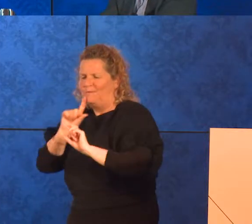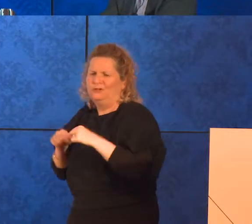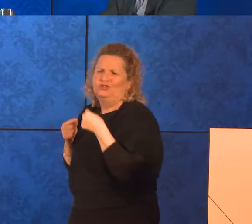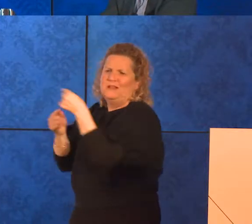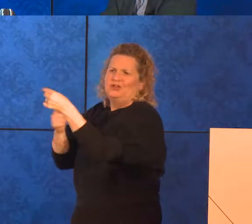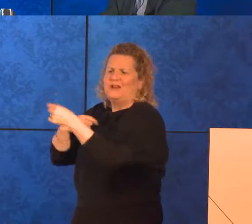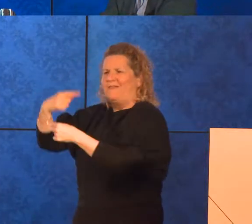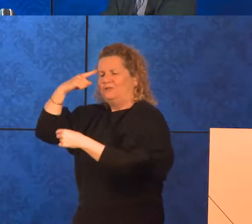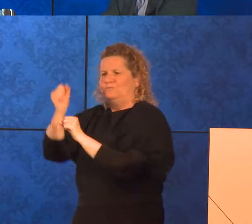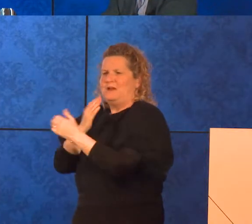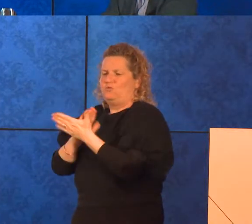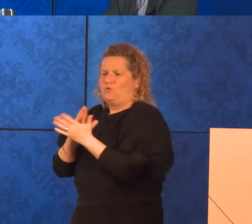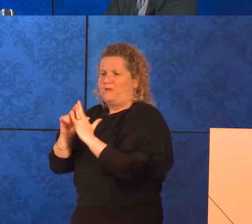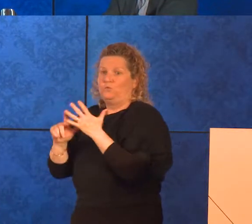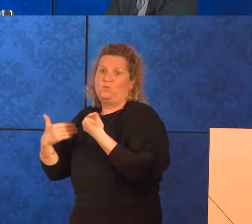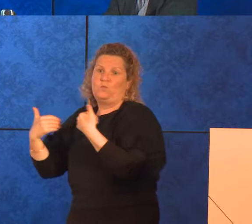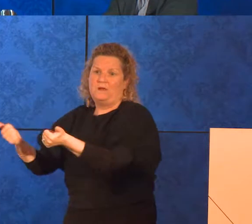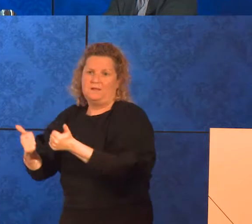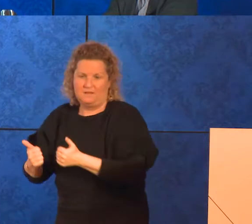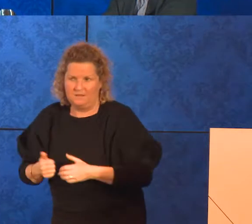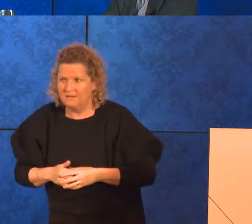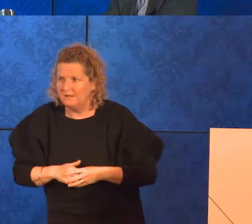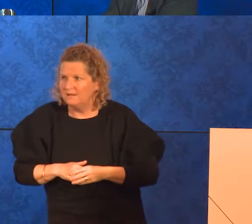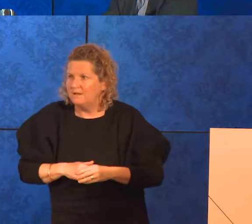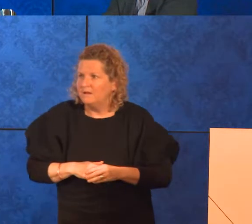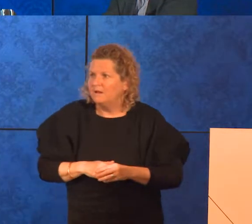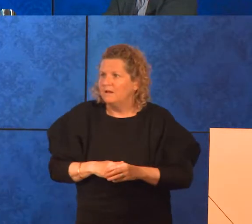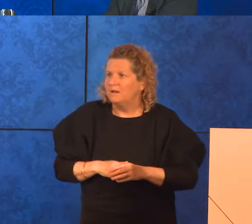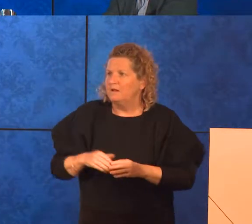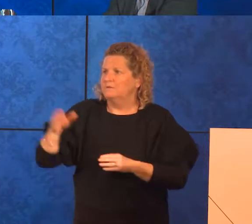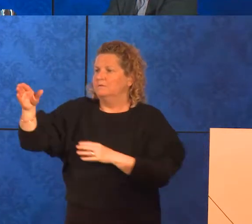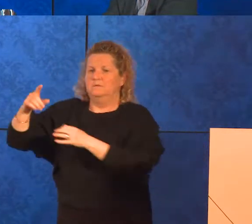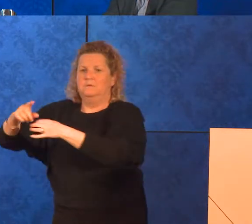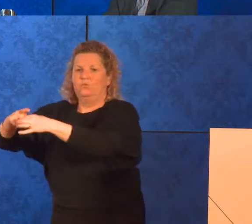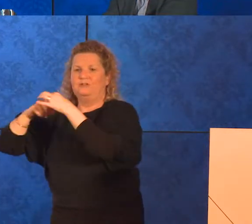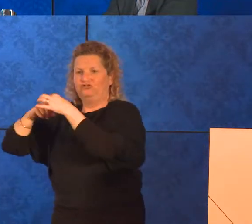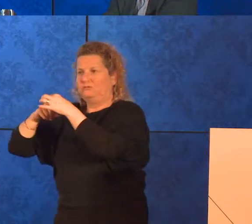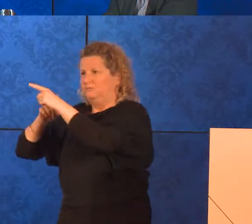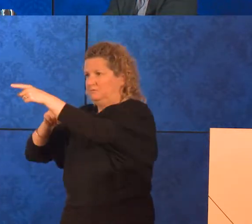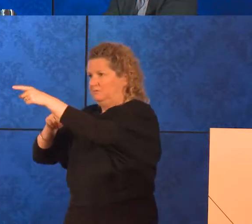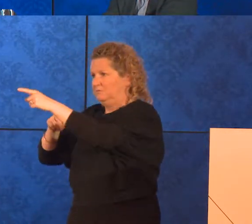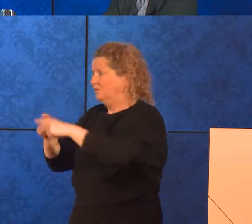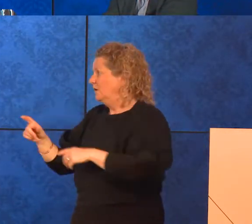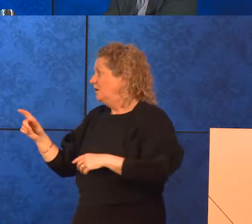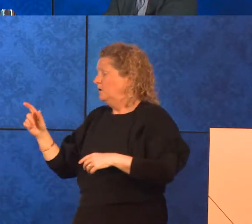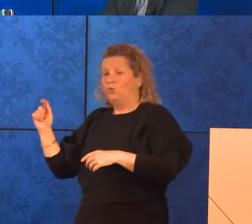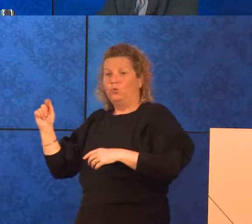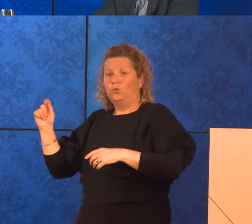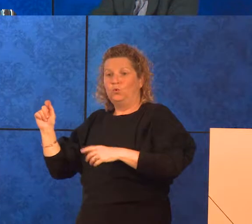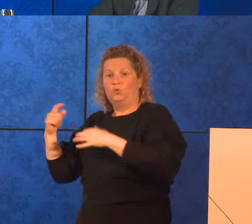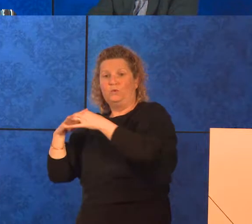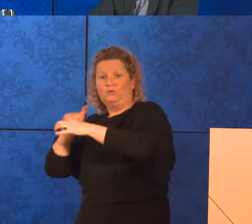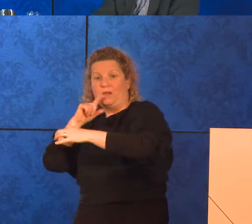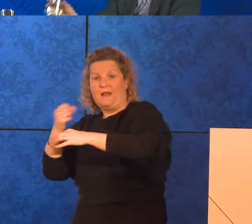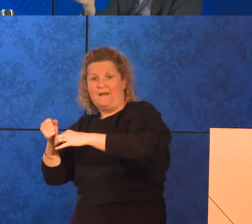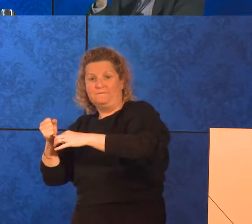I think, to make sure that that's done well. Excuse me, may I ask a question of the We're going to have questions in a few moments,